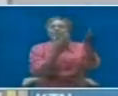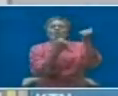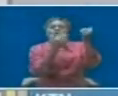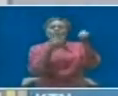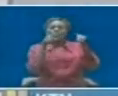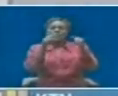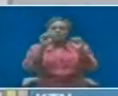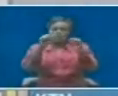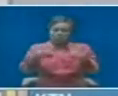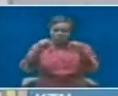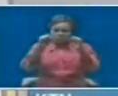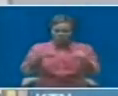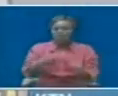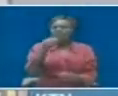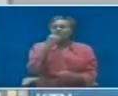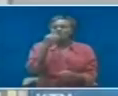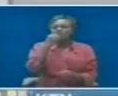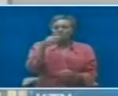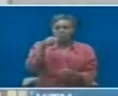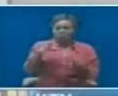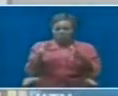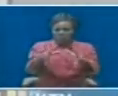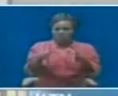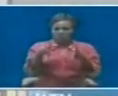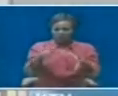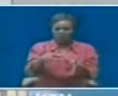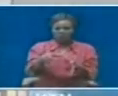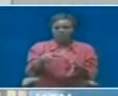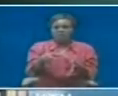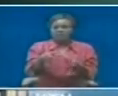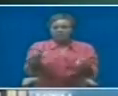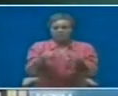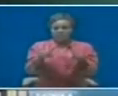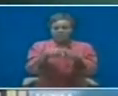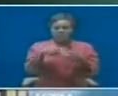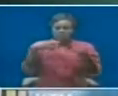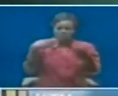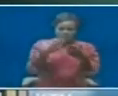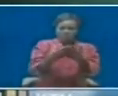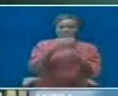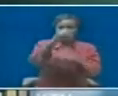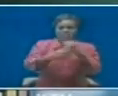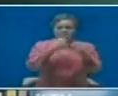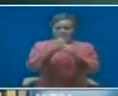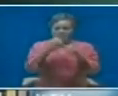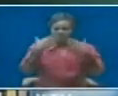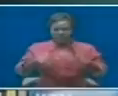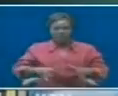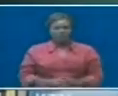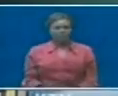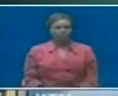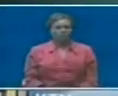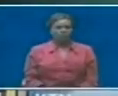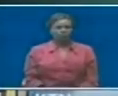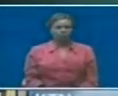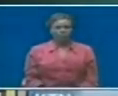forex volatility and food price pressure will see rates maintain an upward trend until the year's end. End of the